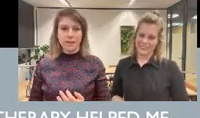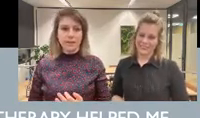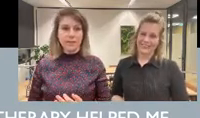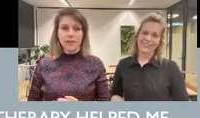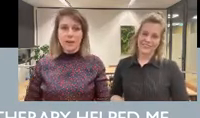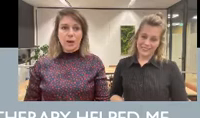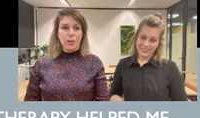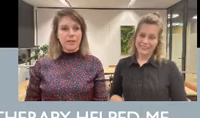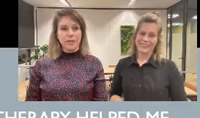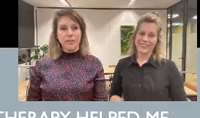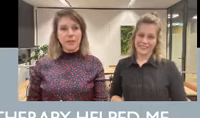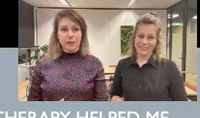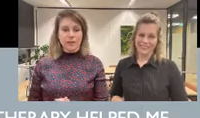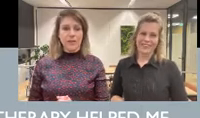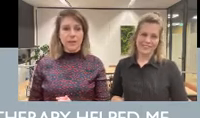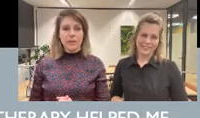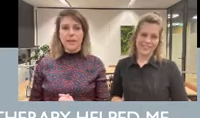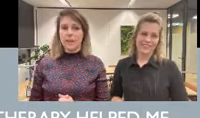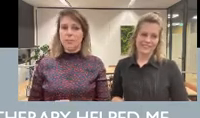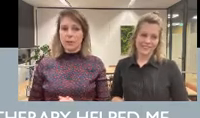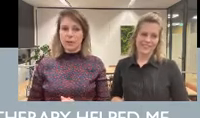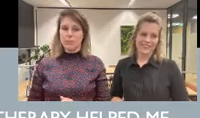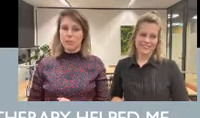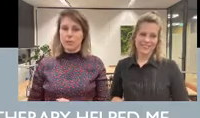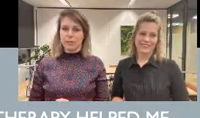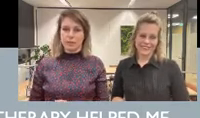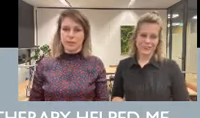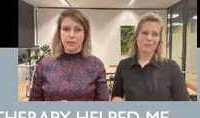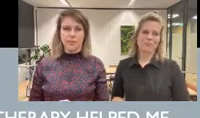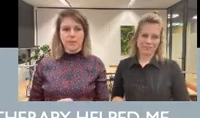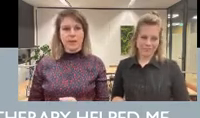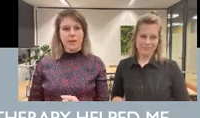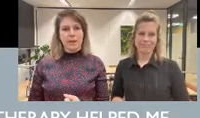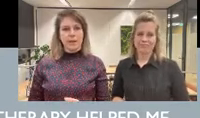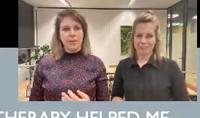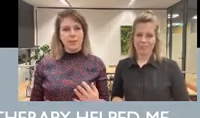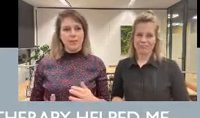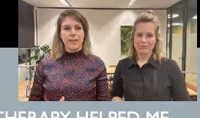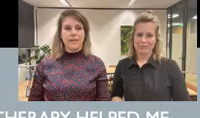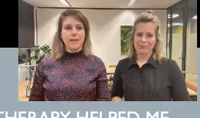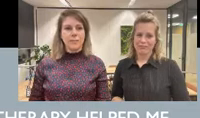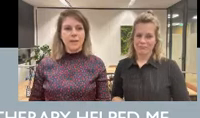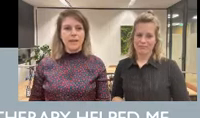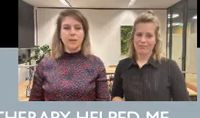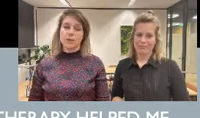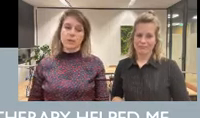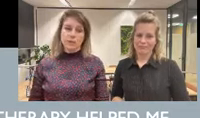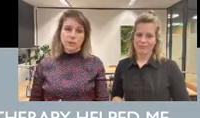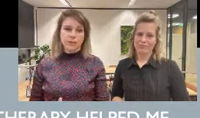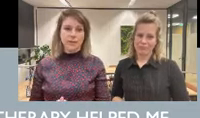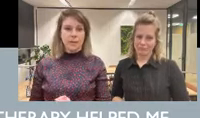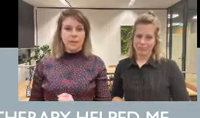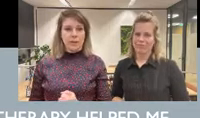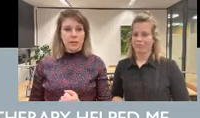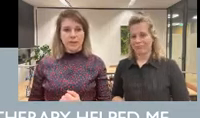the details. With EMDR, that became more and more difficult. Another one said the combination was good